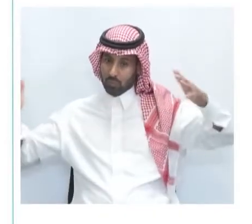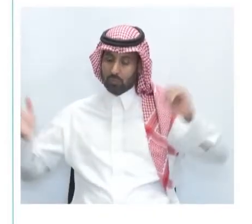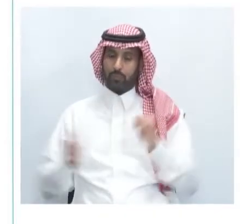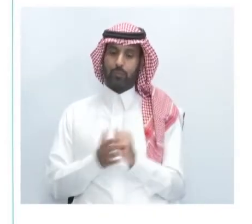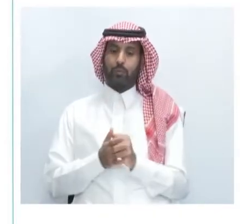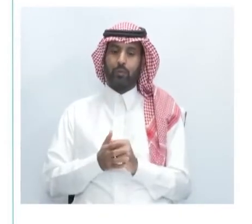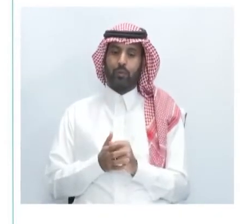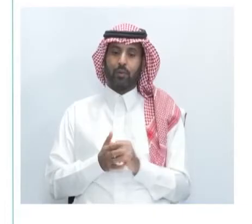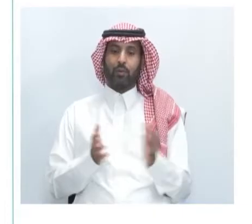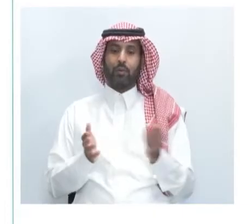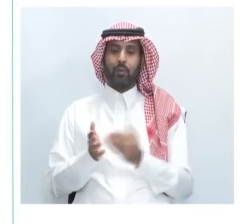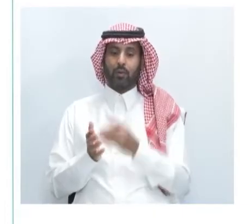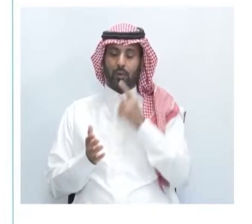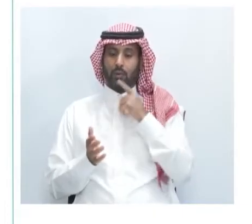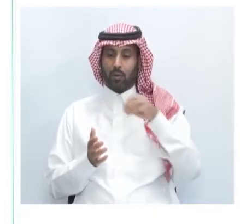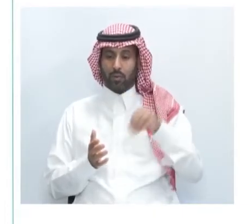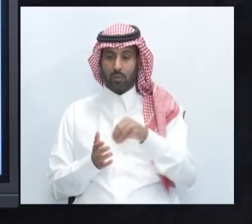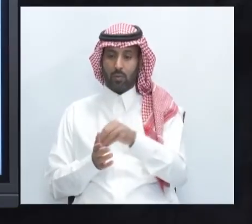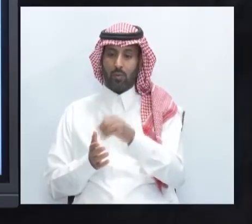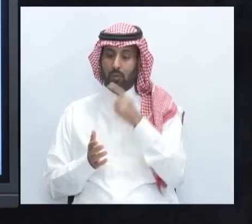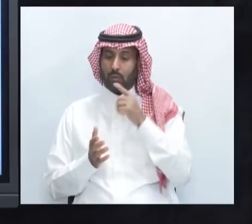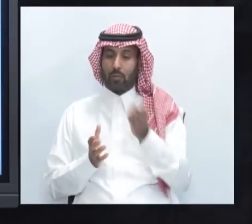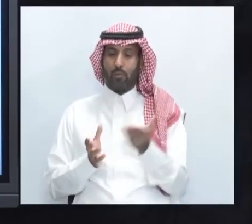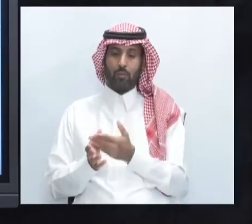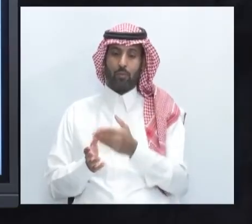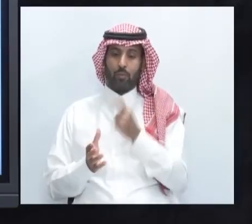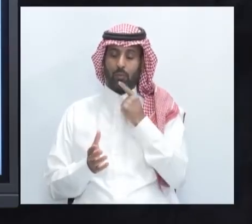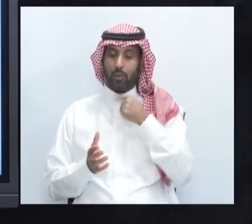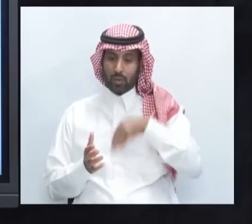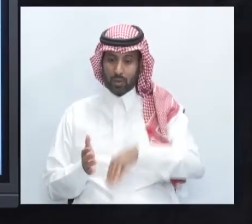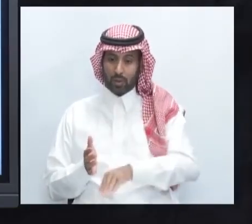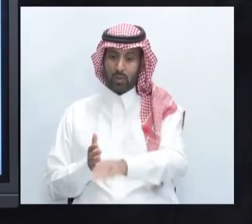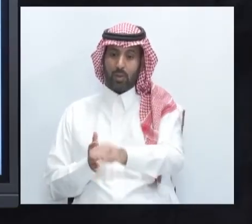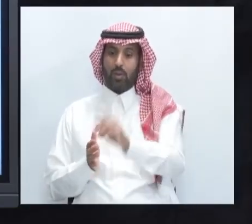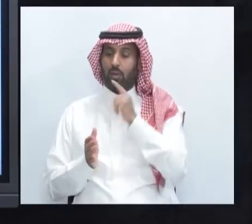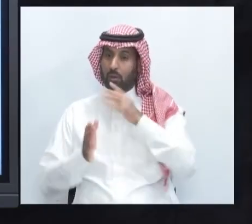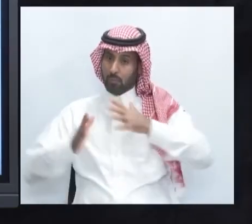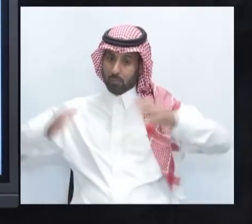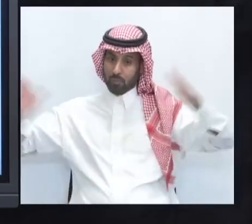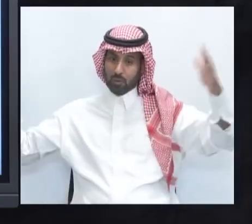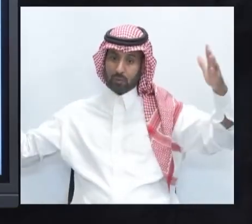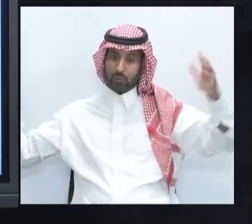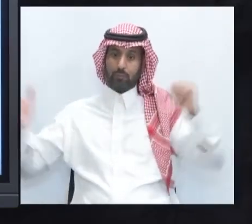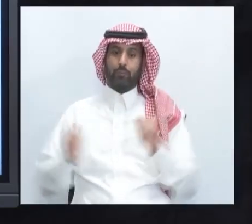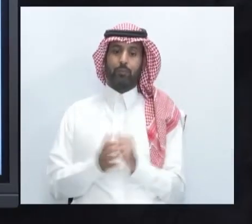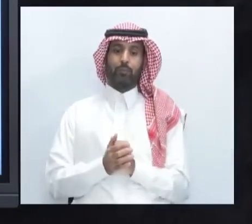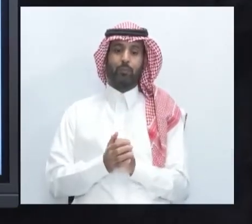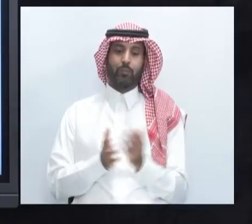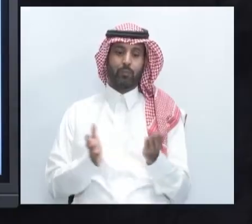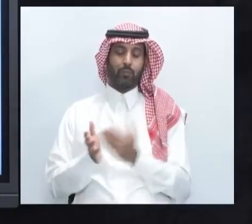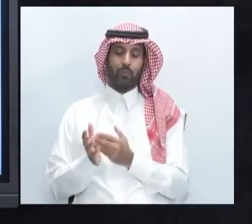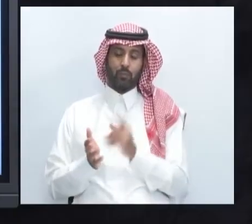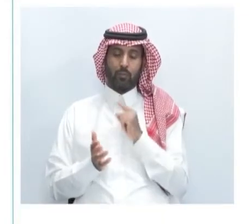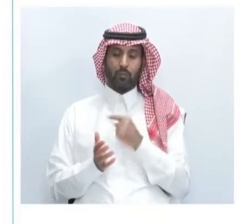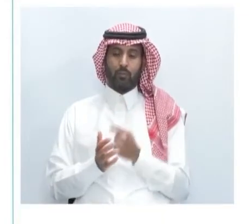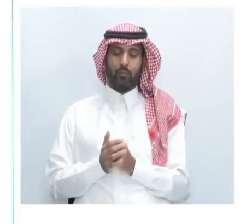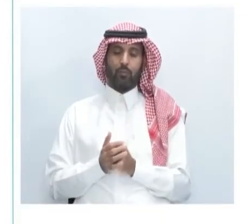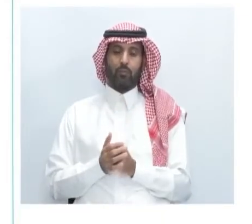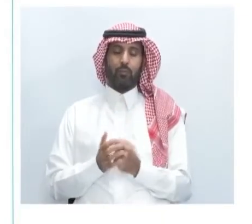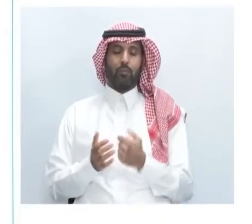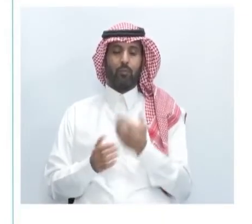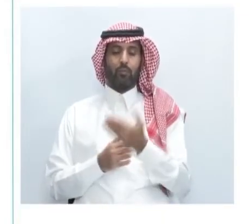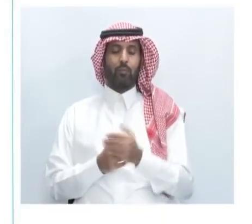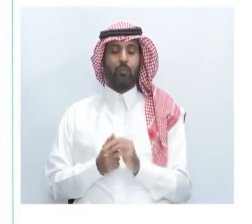what? Big. So the mouse is small. And the elephant is what? Is big. Excellent. So we have big here.